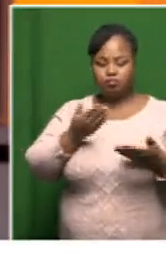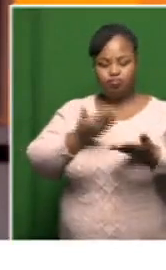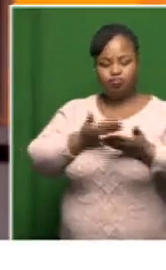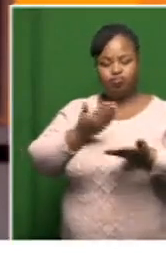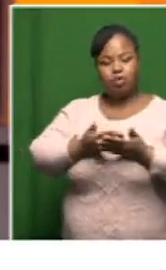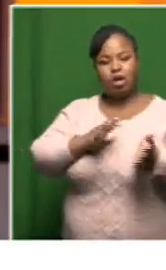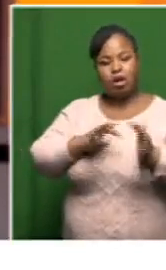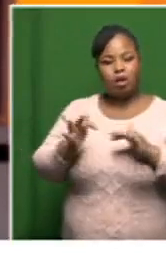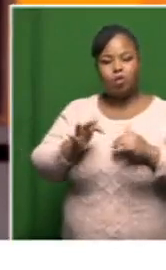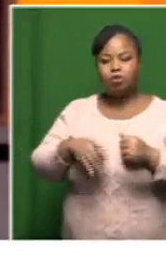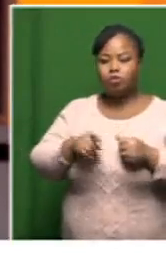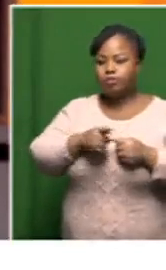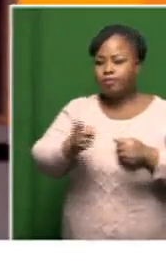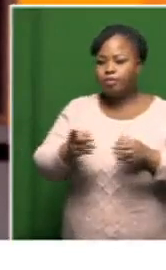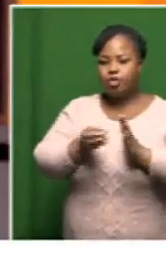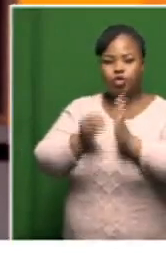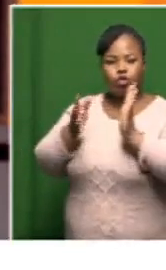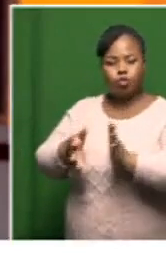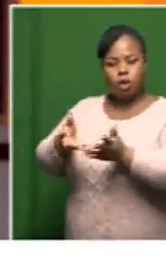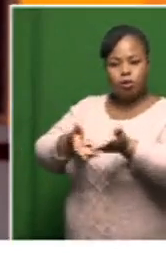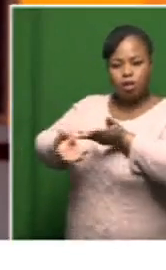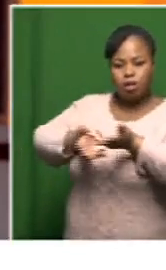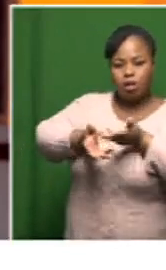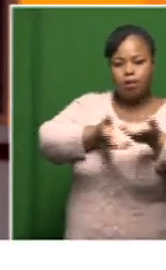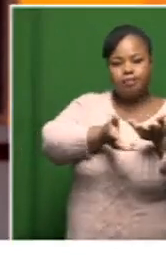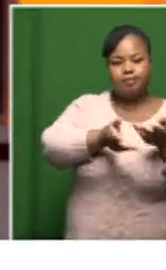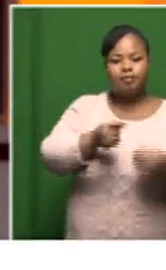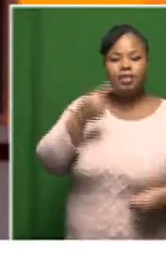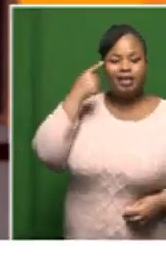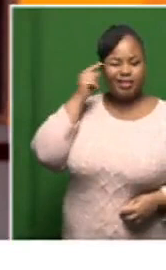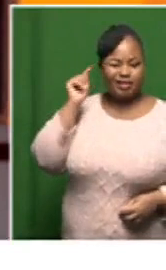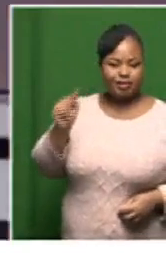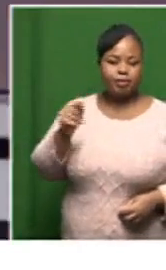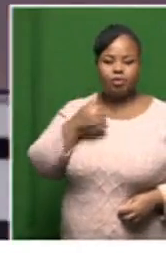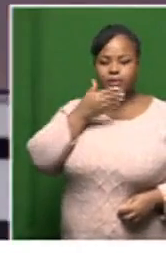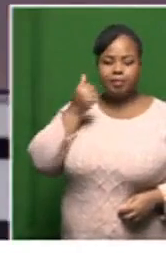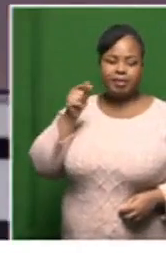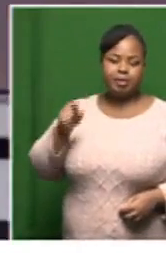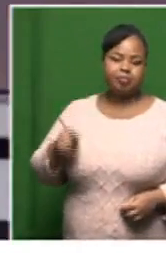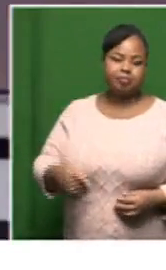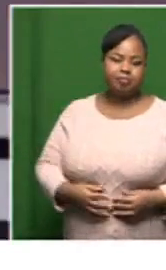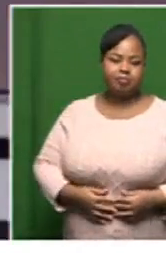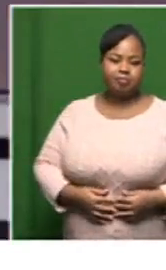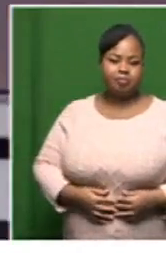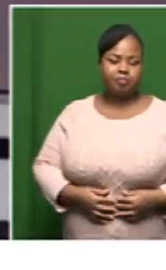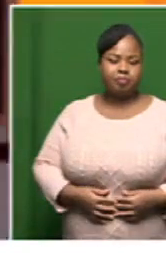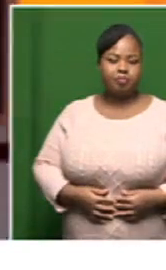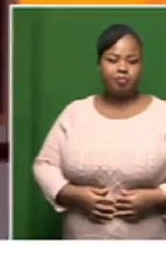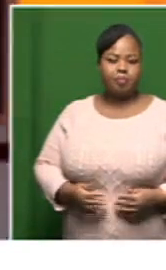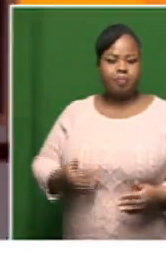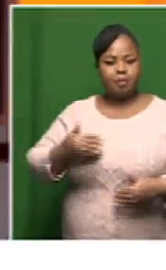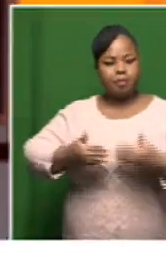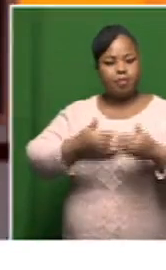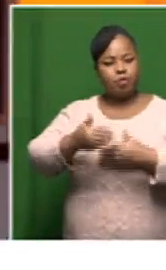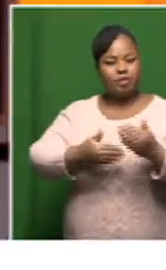and, engaging with these students, I think that was, for me, highlights, the